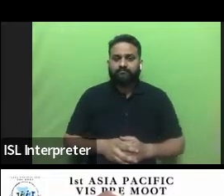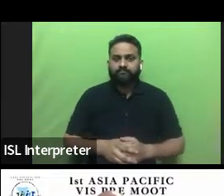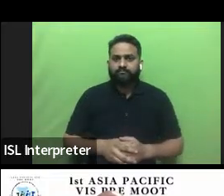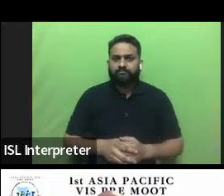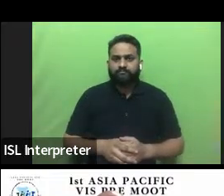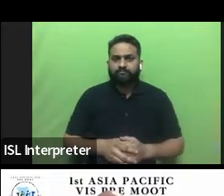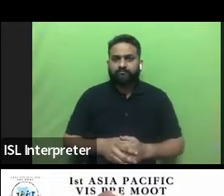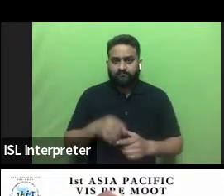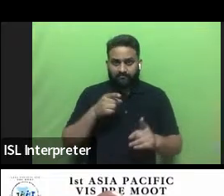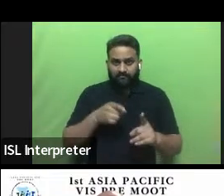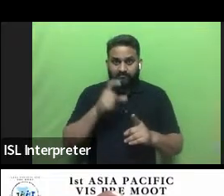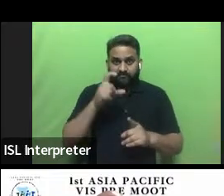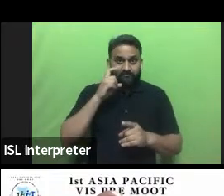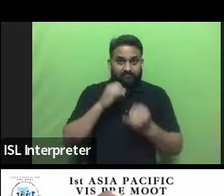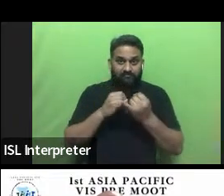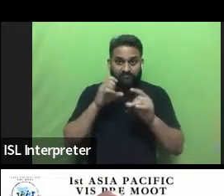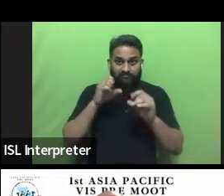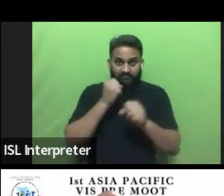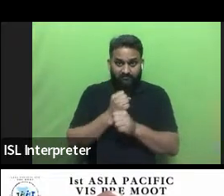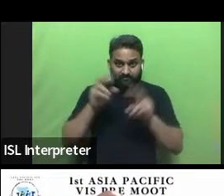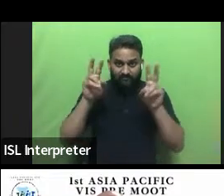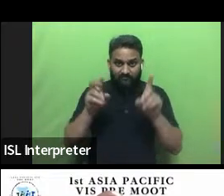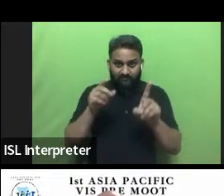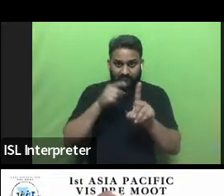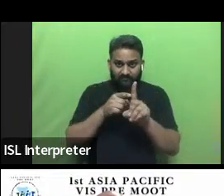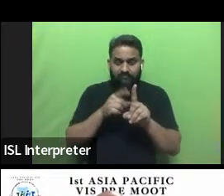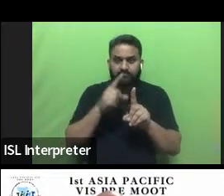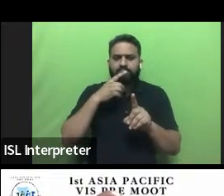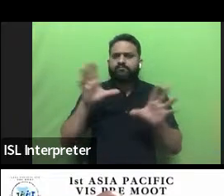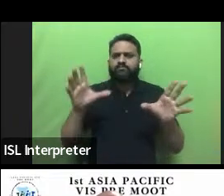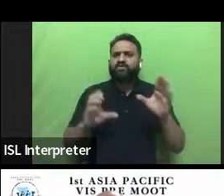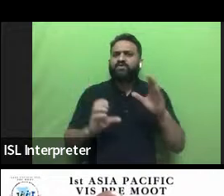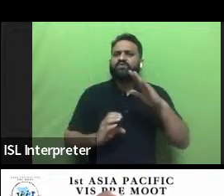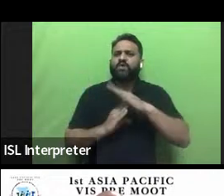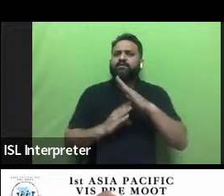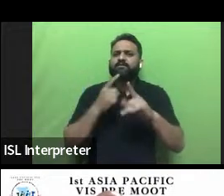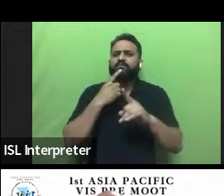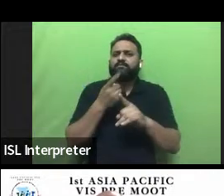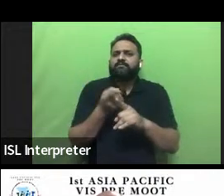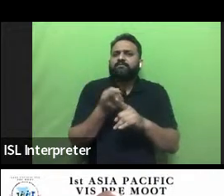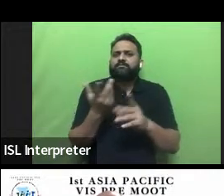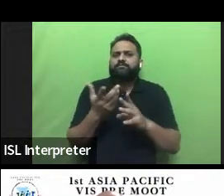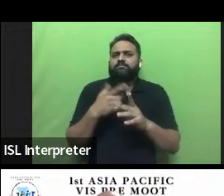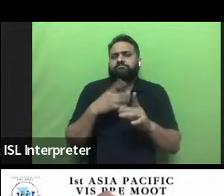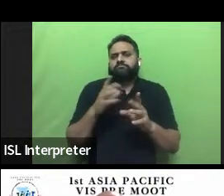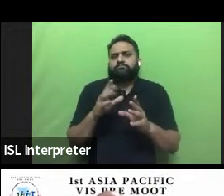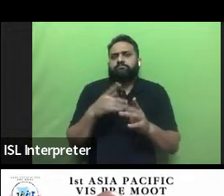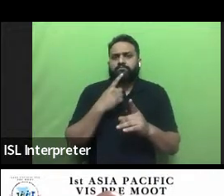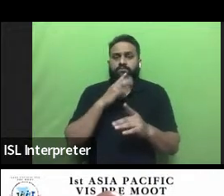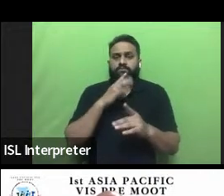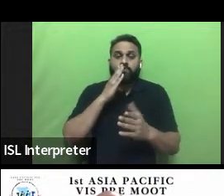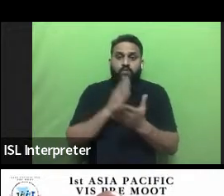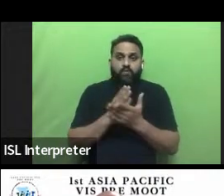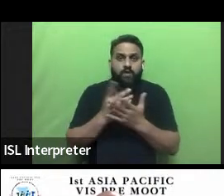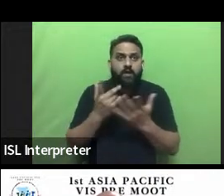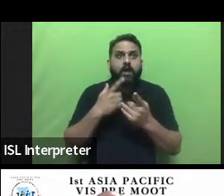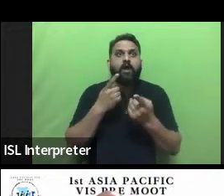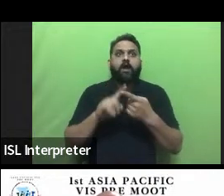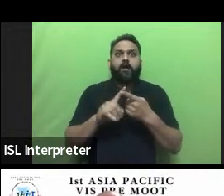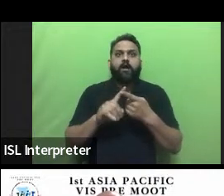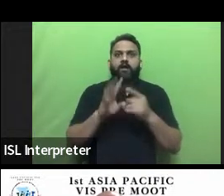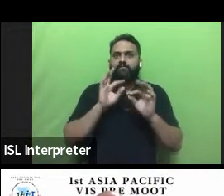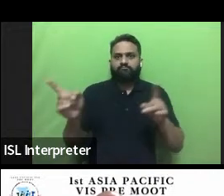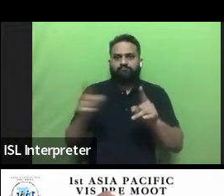the CISG, a contract is concluded at the moment when acceptance of an offer becomes effective, irrespective of the party's intentions,